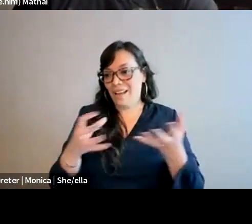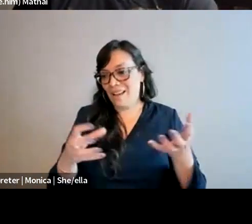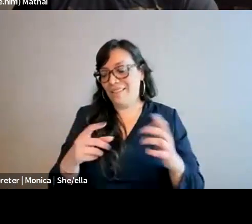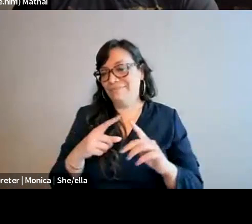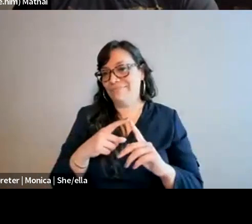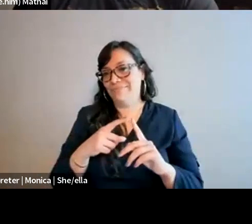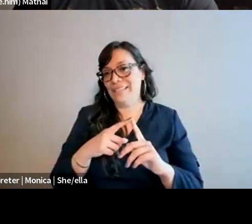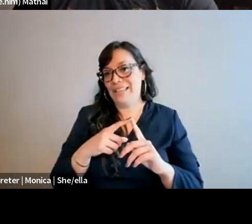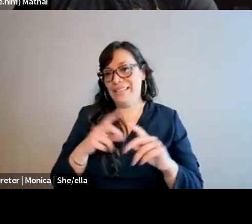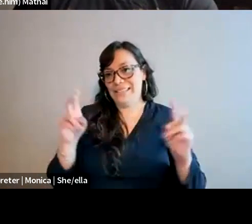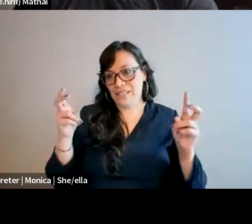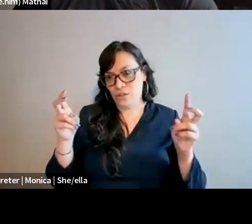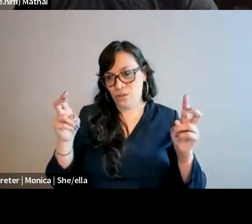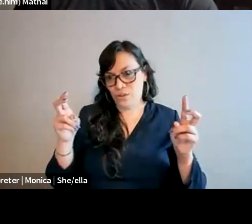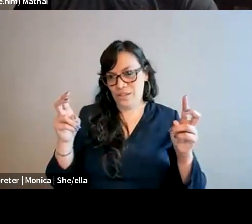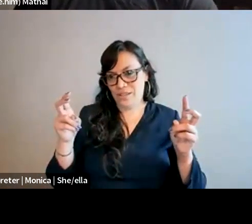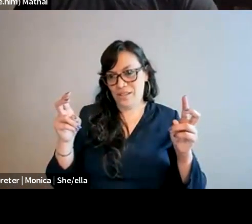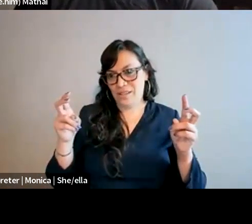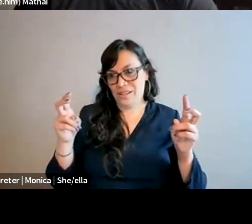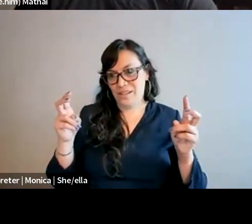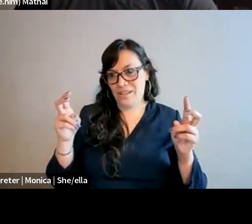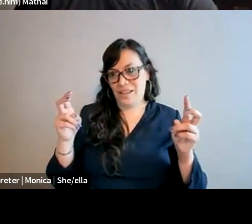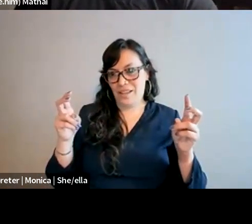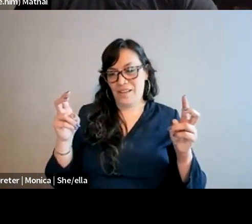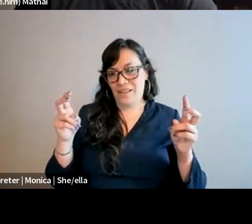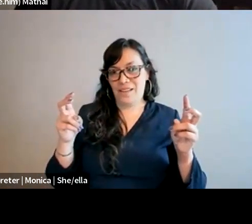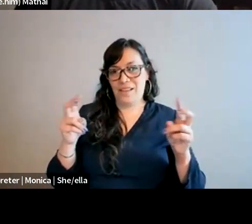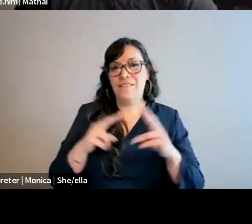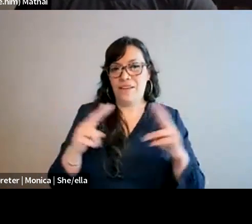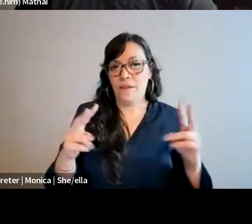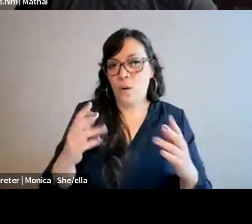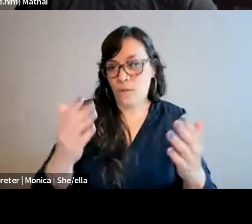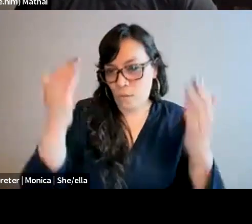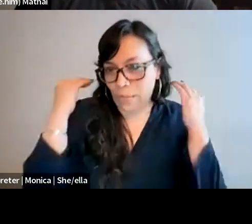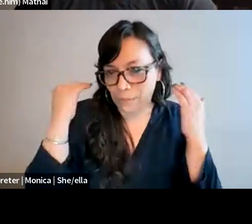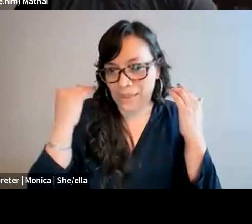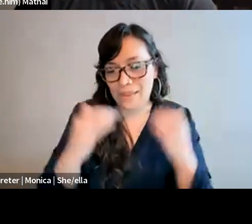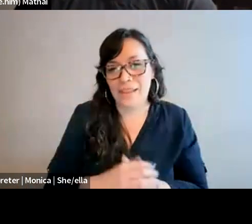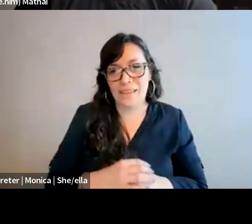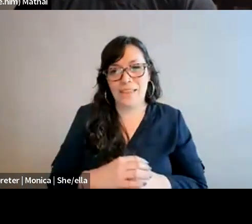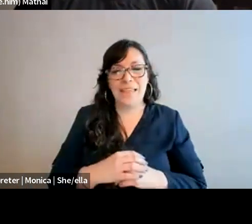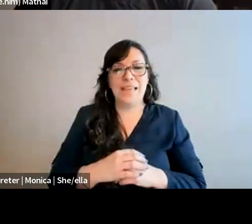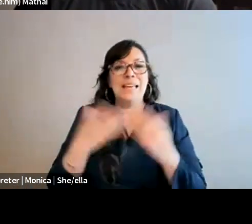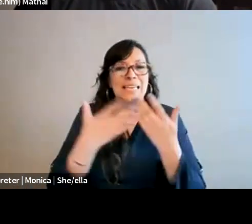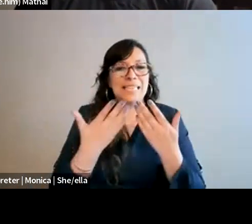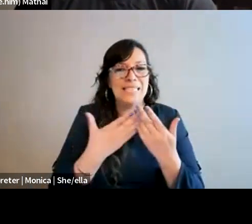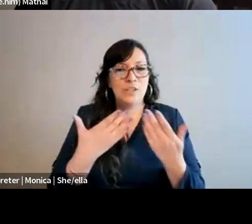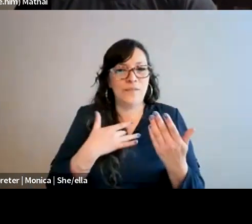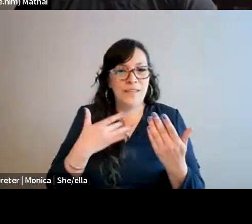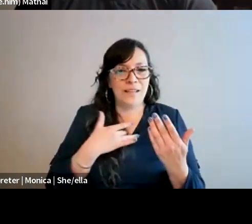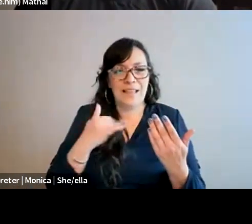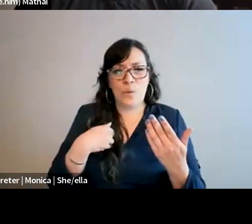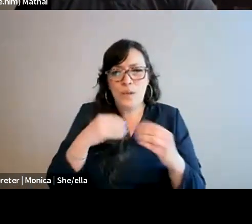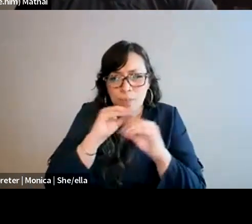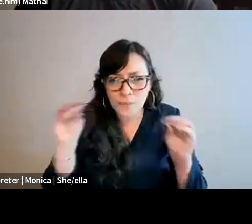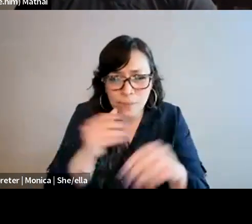of these issues just feel like very overwhelming, and it's easy to feel like we are powerless,